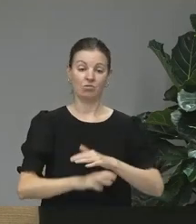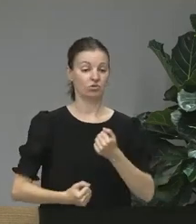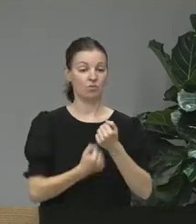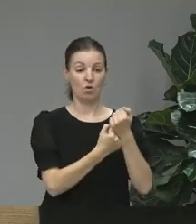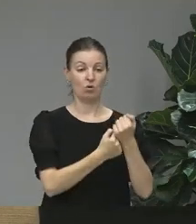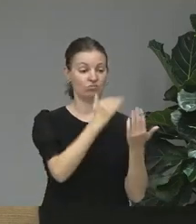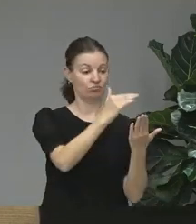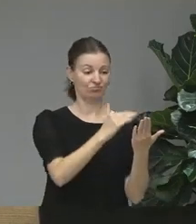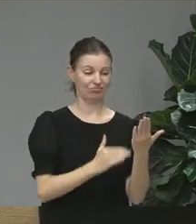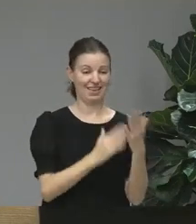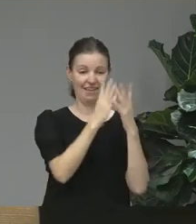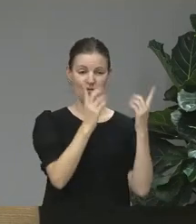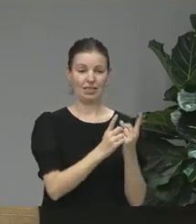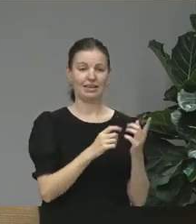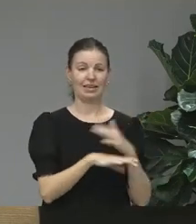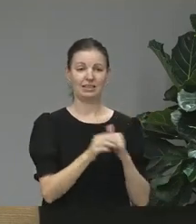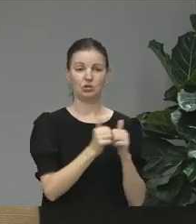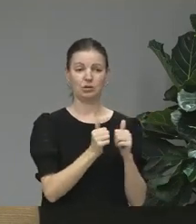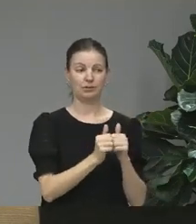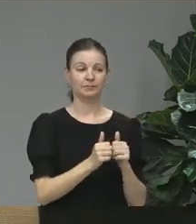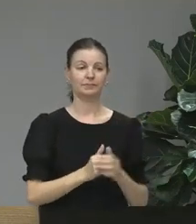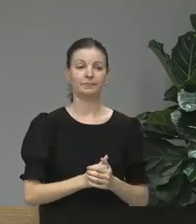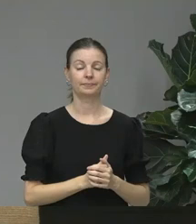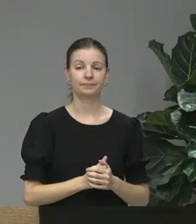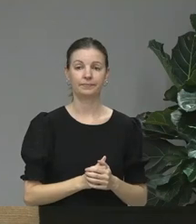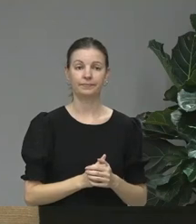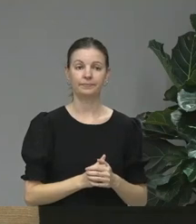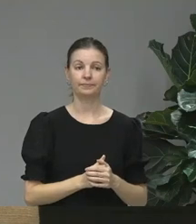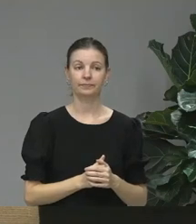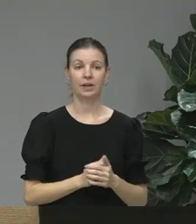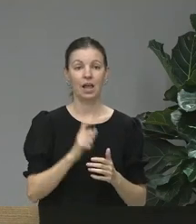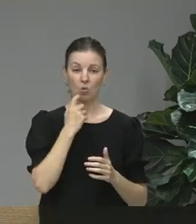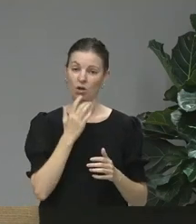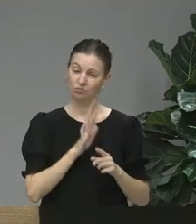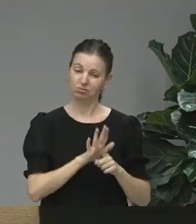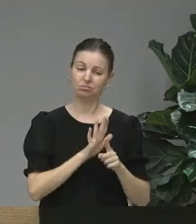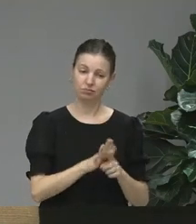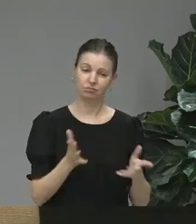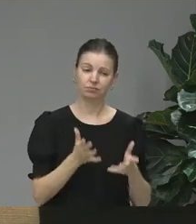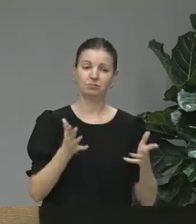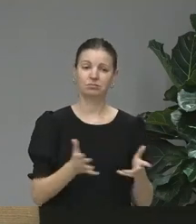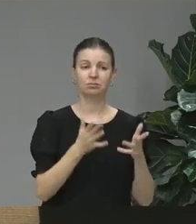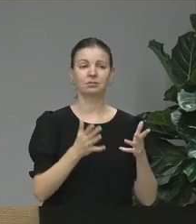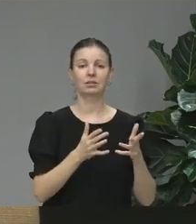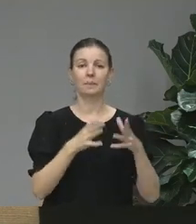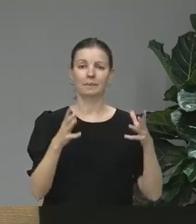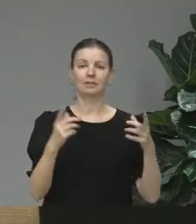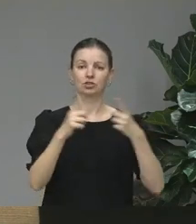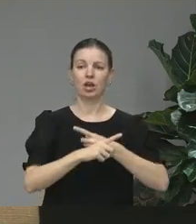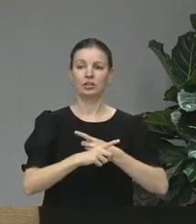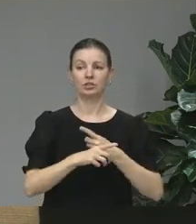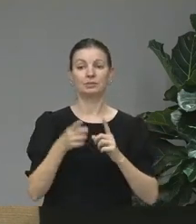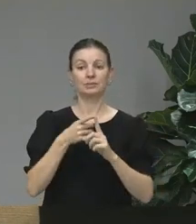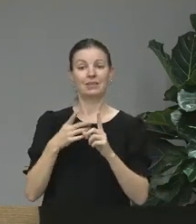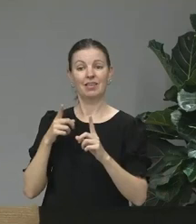document, don't misunderstand me. And it'll be a big catalyst for change, that Royal Commission, because it